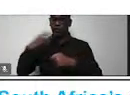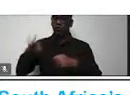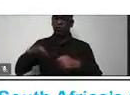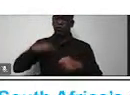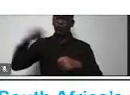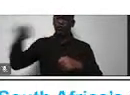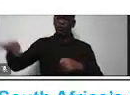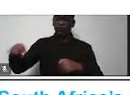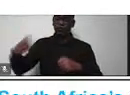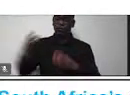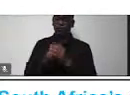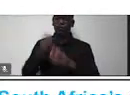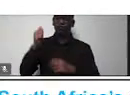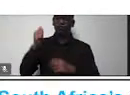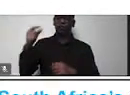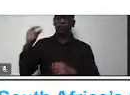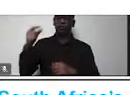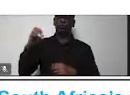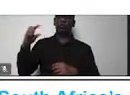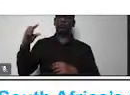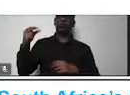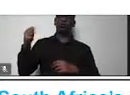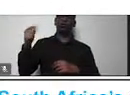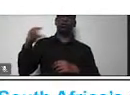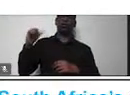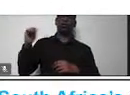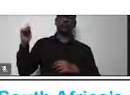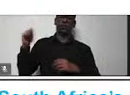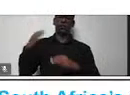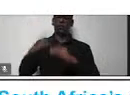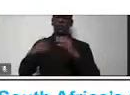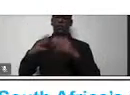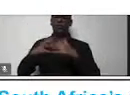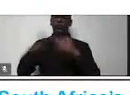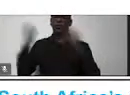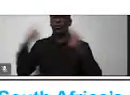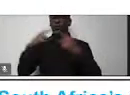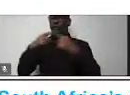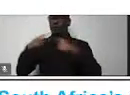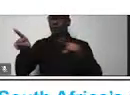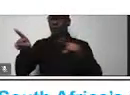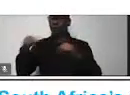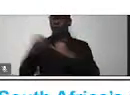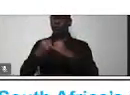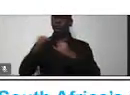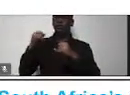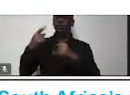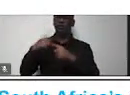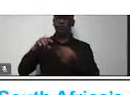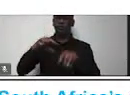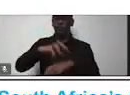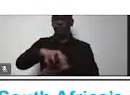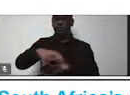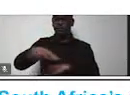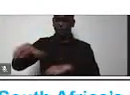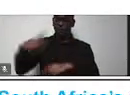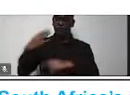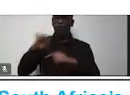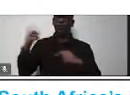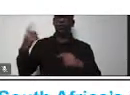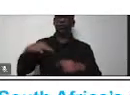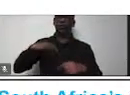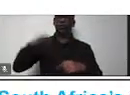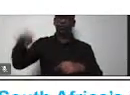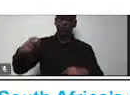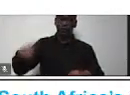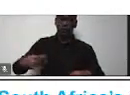under AGOA plays a very big difference, or makes a very big difference, specifically in certain sectors where those tariffs are quite high without